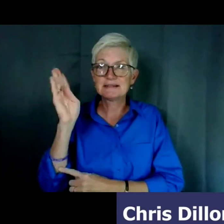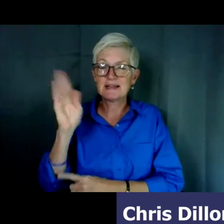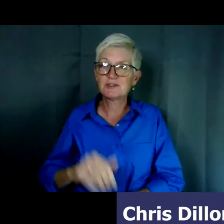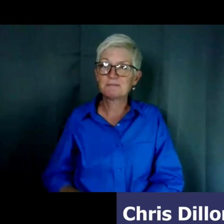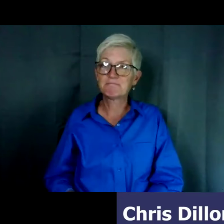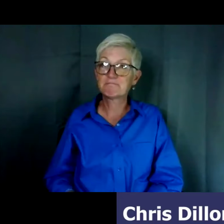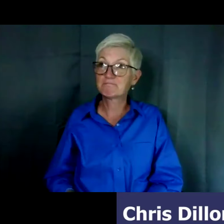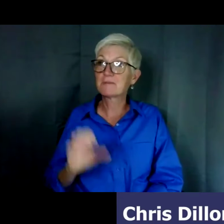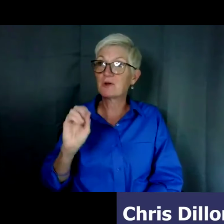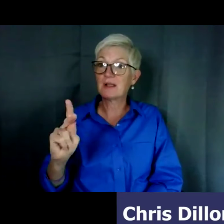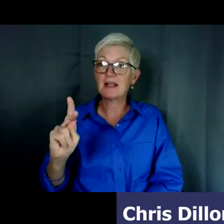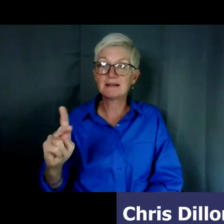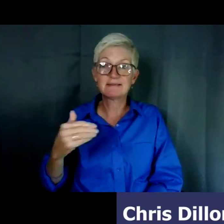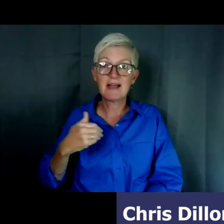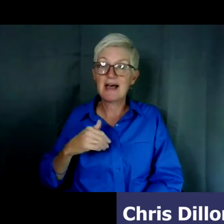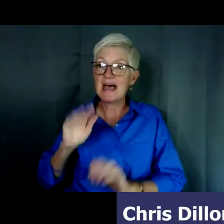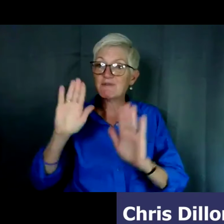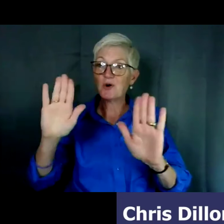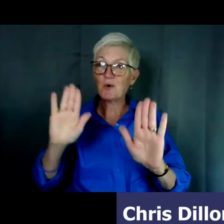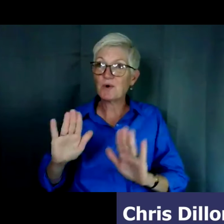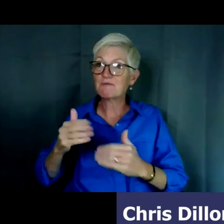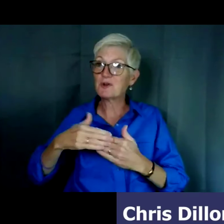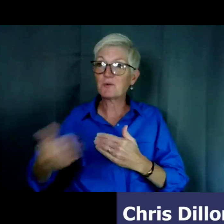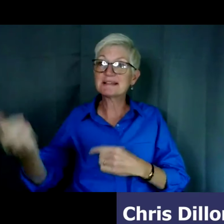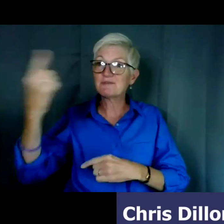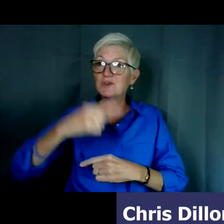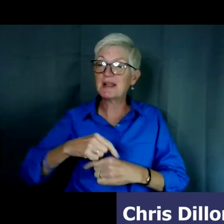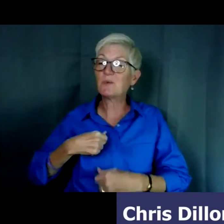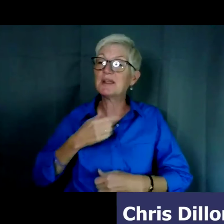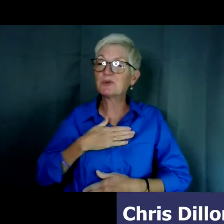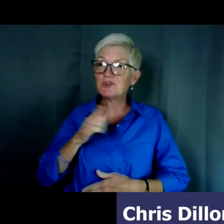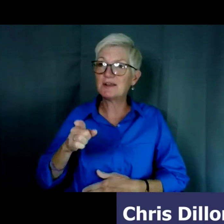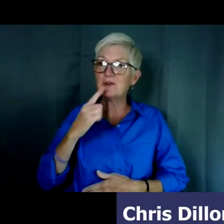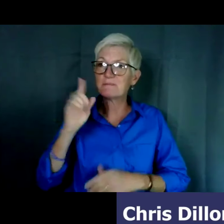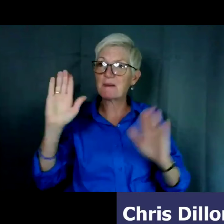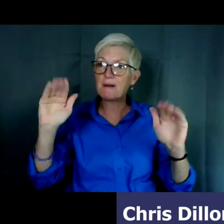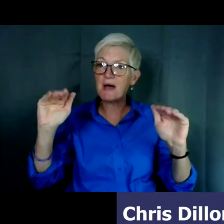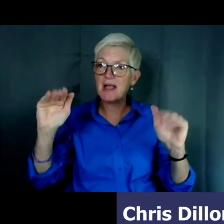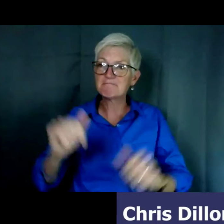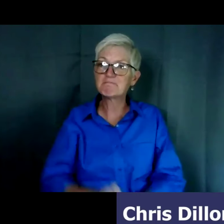guys, have a wonderful rest of your day. I appreciate you. Bye-bye.